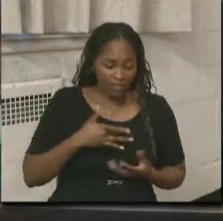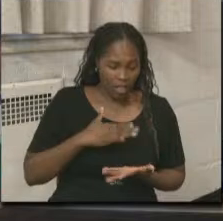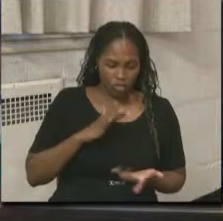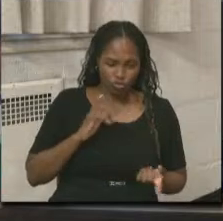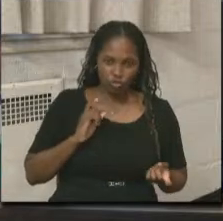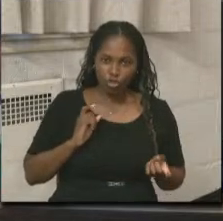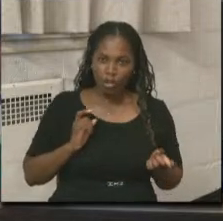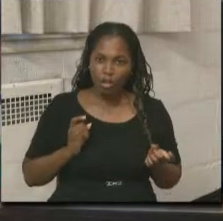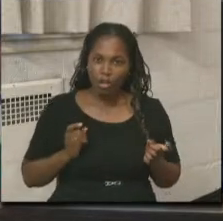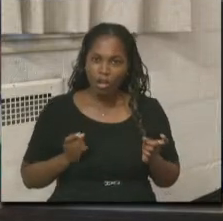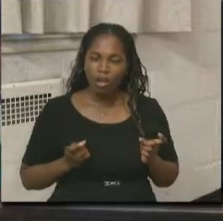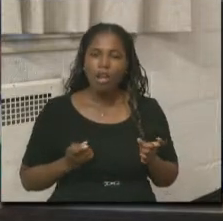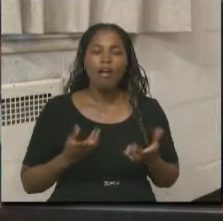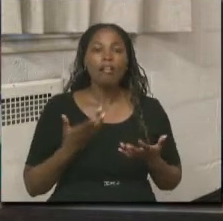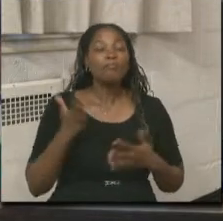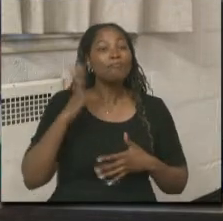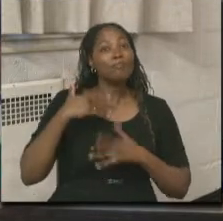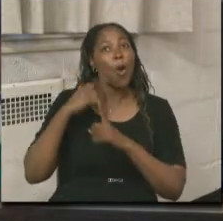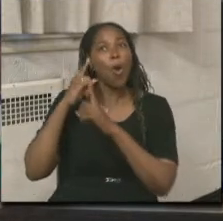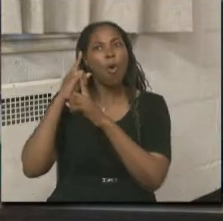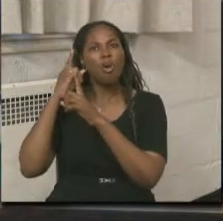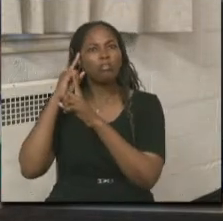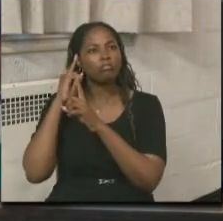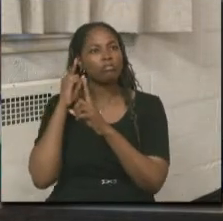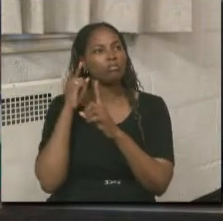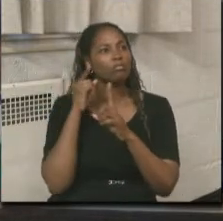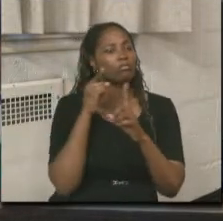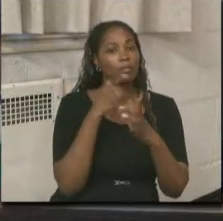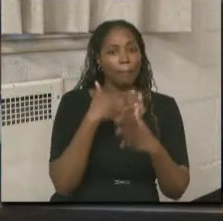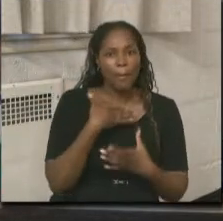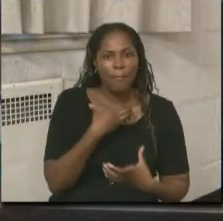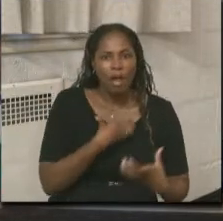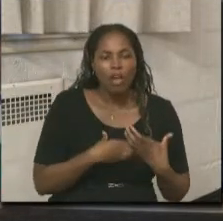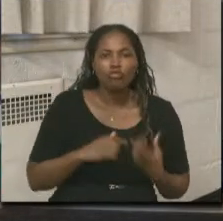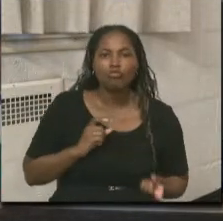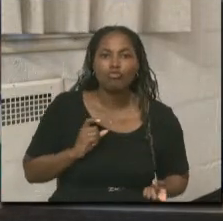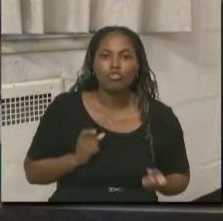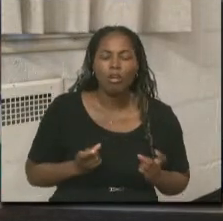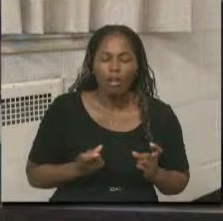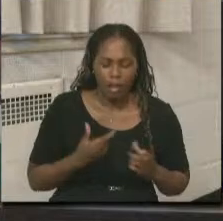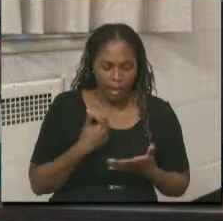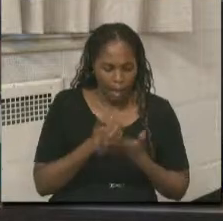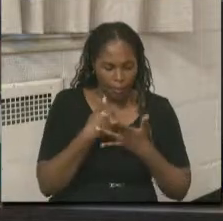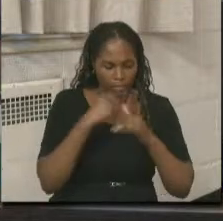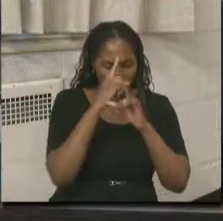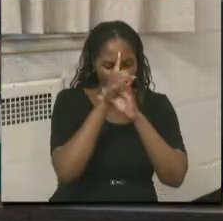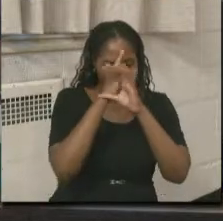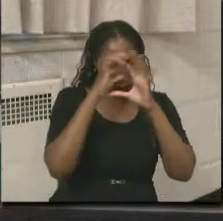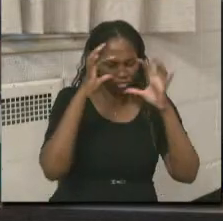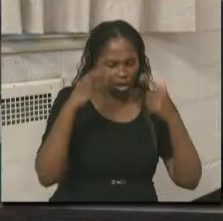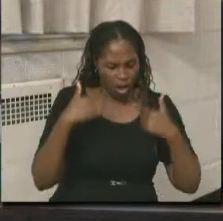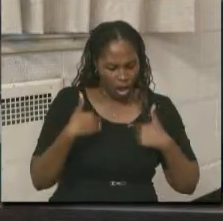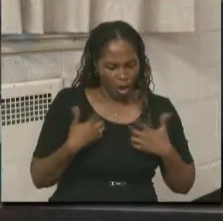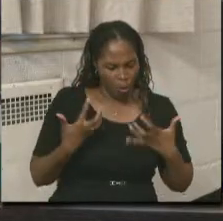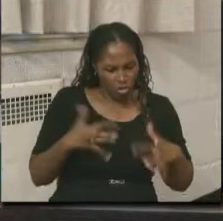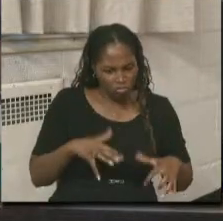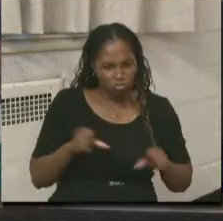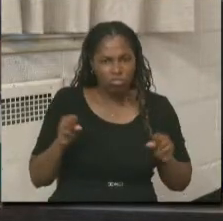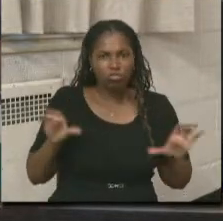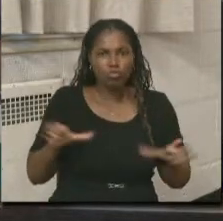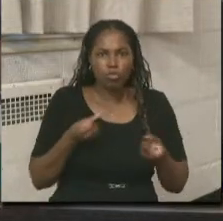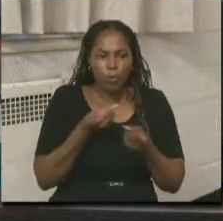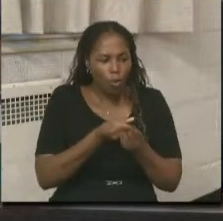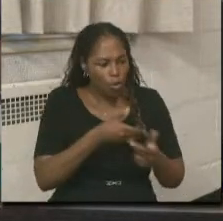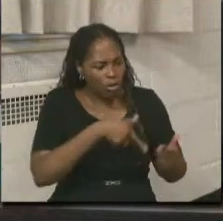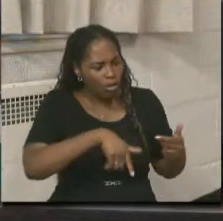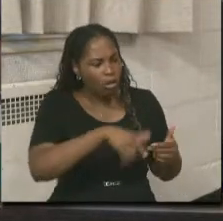in life, who I want to be, and what I want to give to the next generation. Prince George's County Public Schools is beautiful.